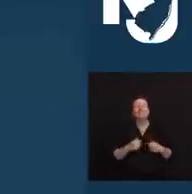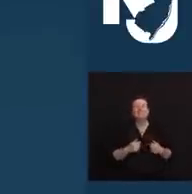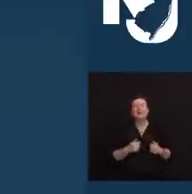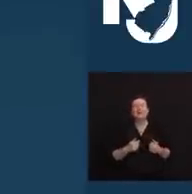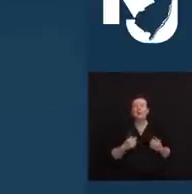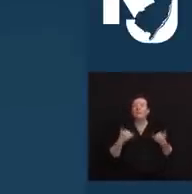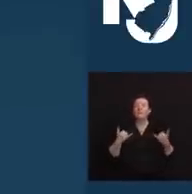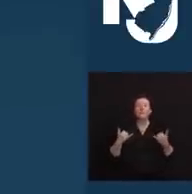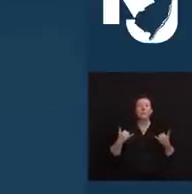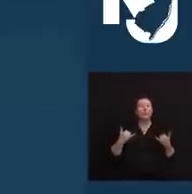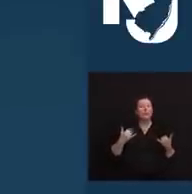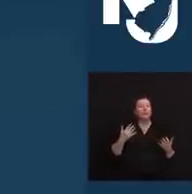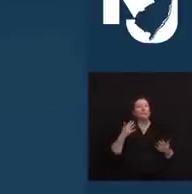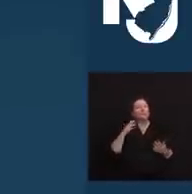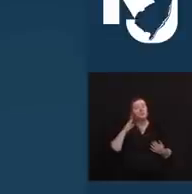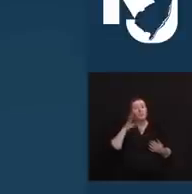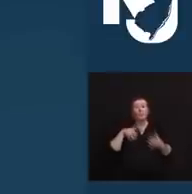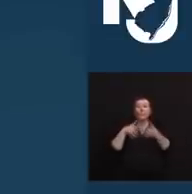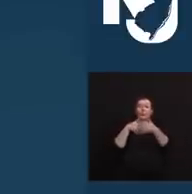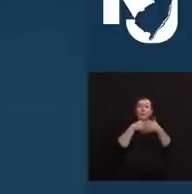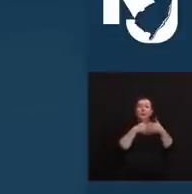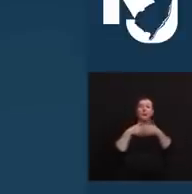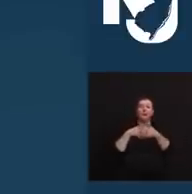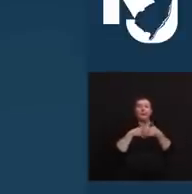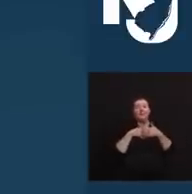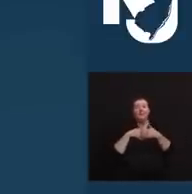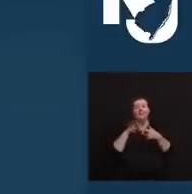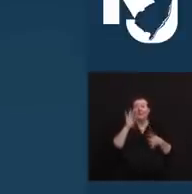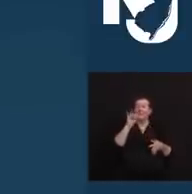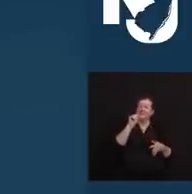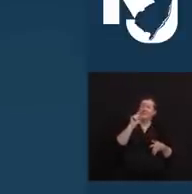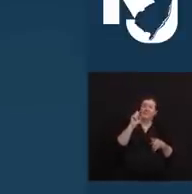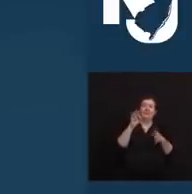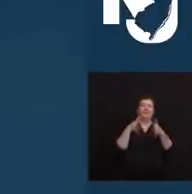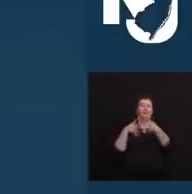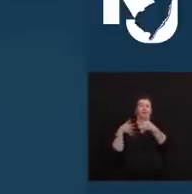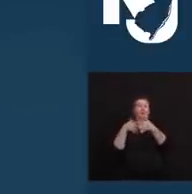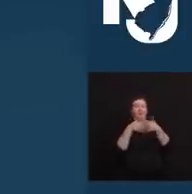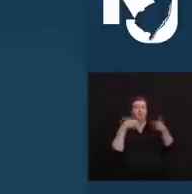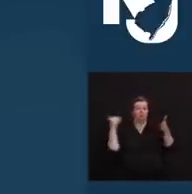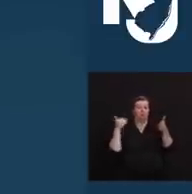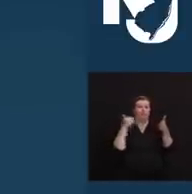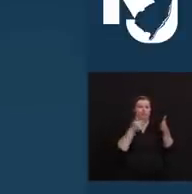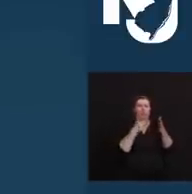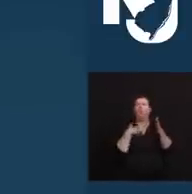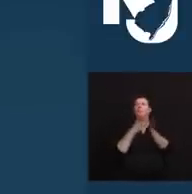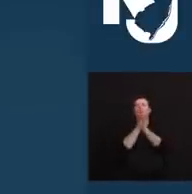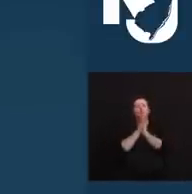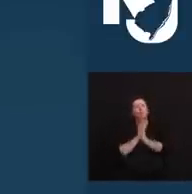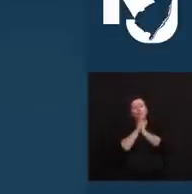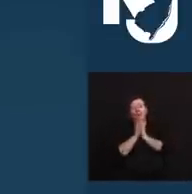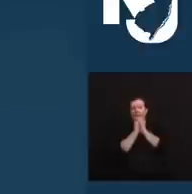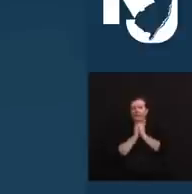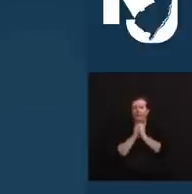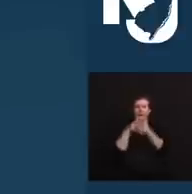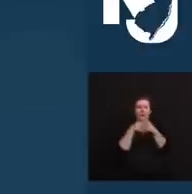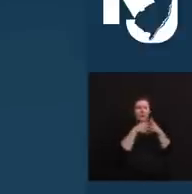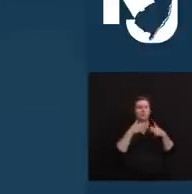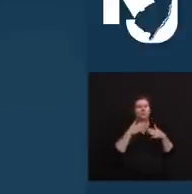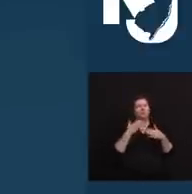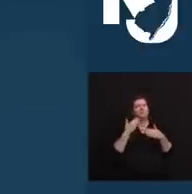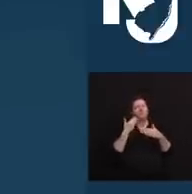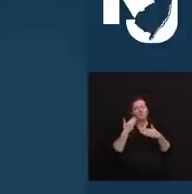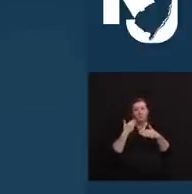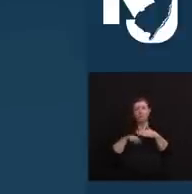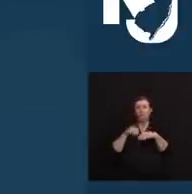is actually unfolding at the same time we're together today. So keep our country in your prayers. She was born in Rochelle, Georgia in